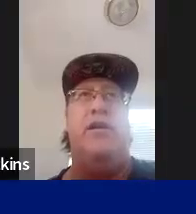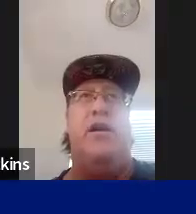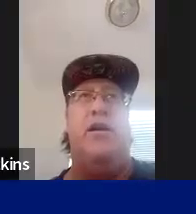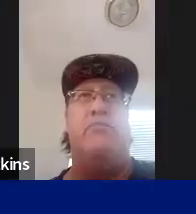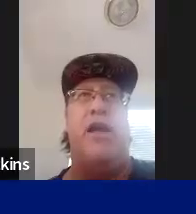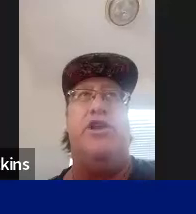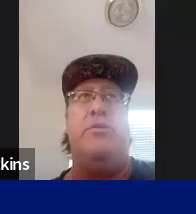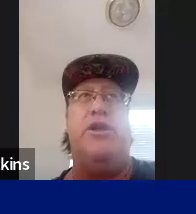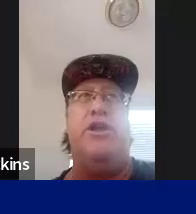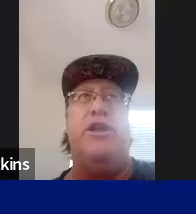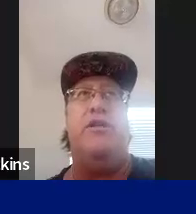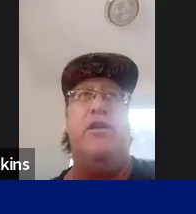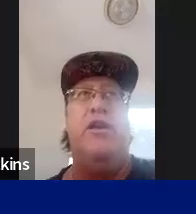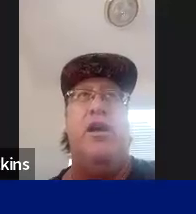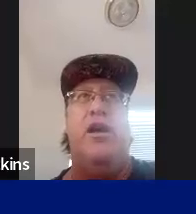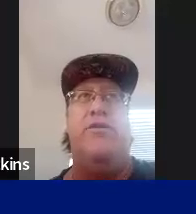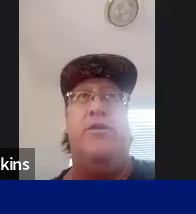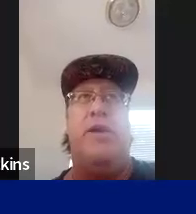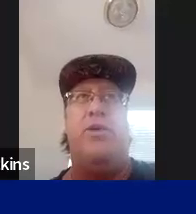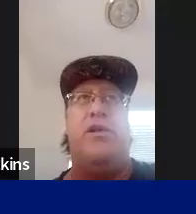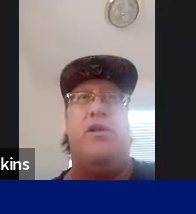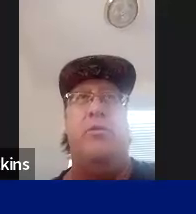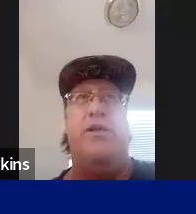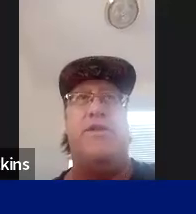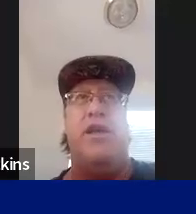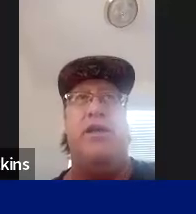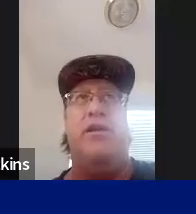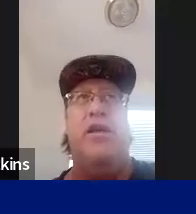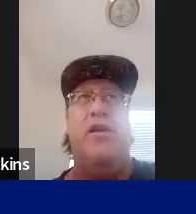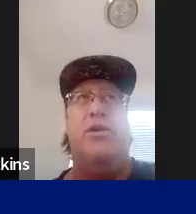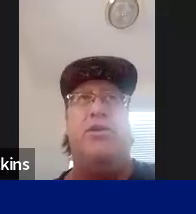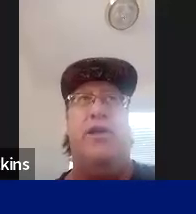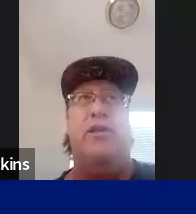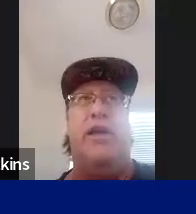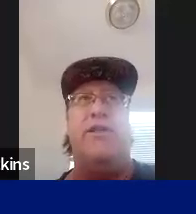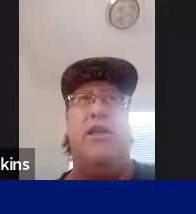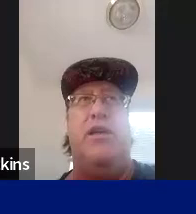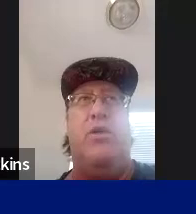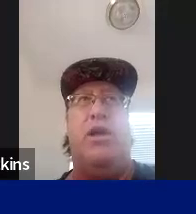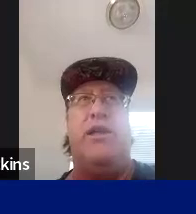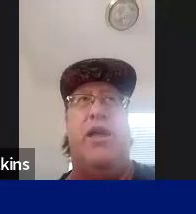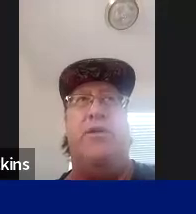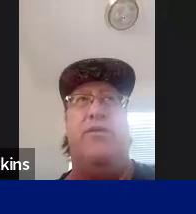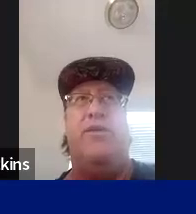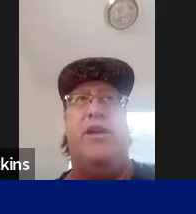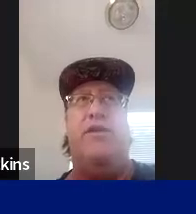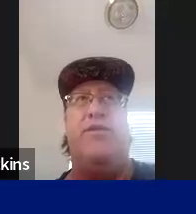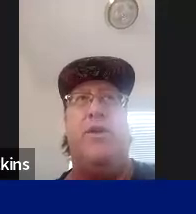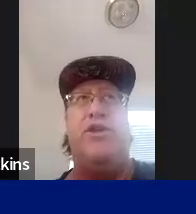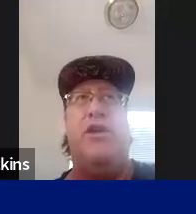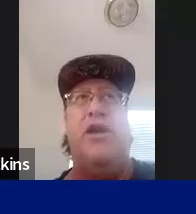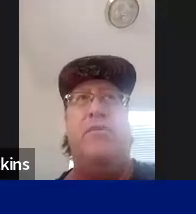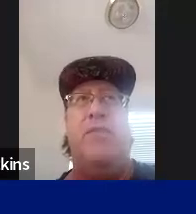a micro community for people that are homeless, and we're trying to like see what type of in